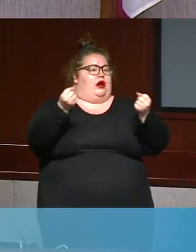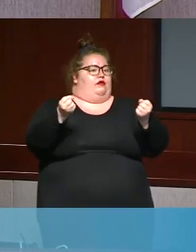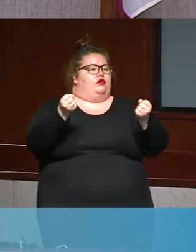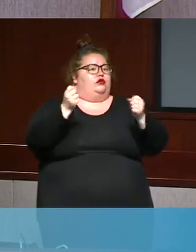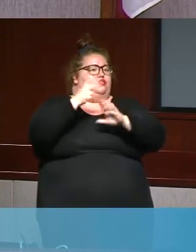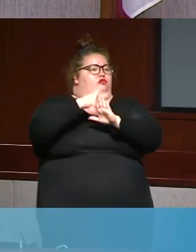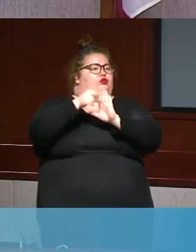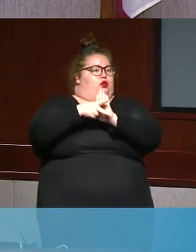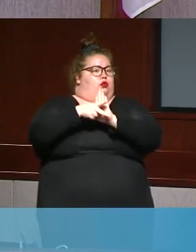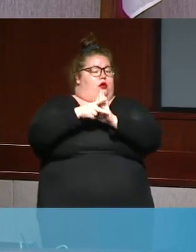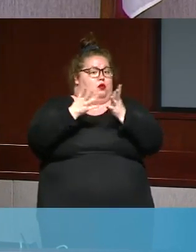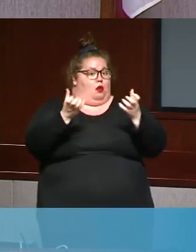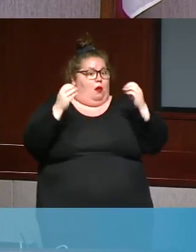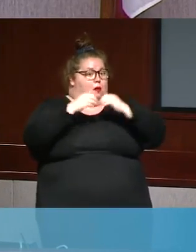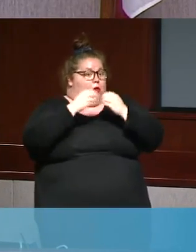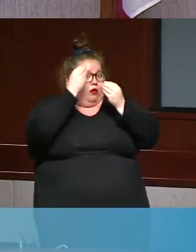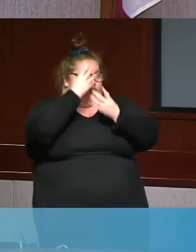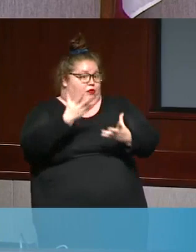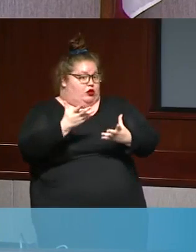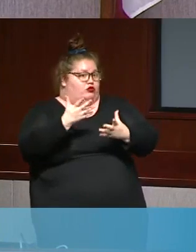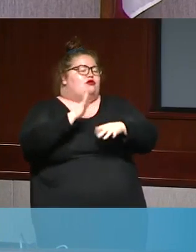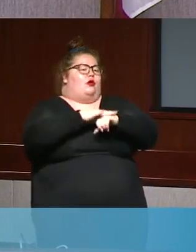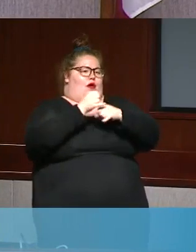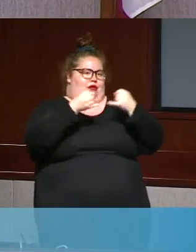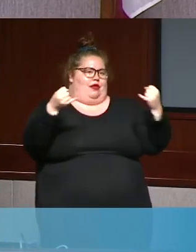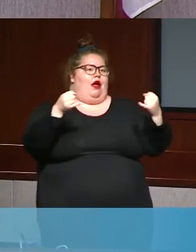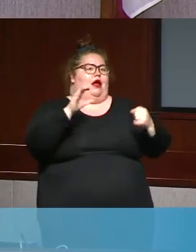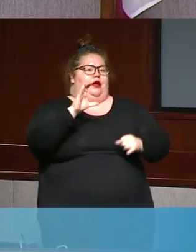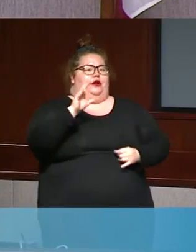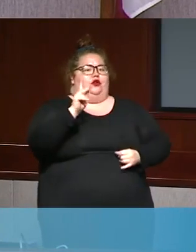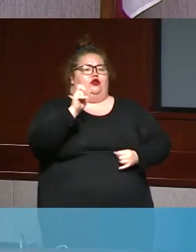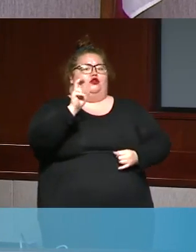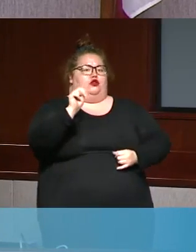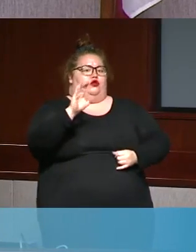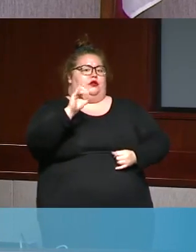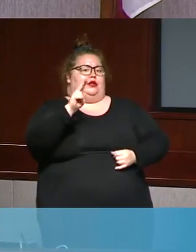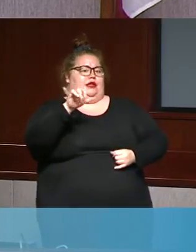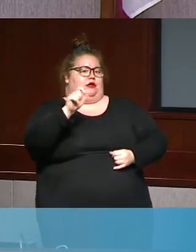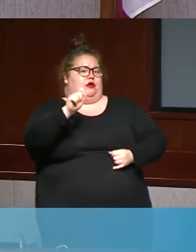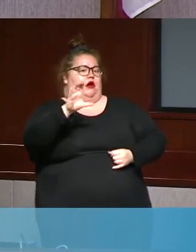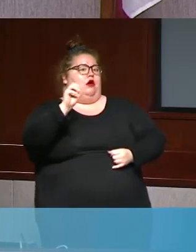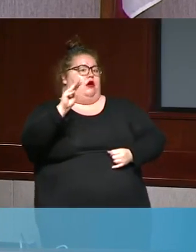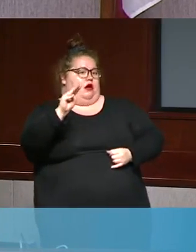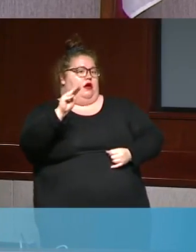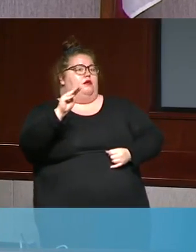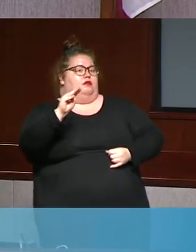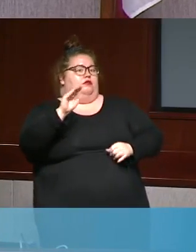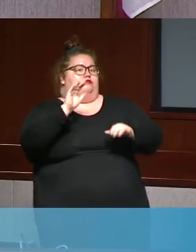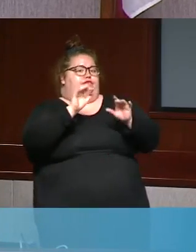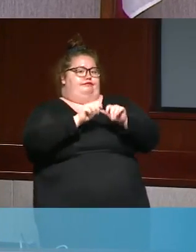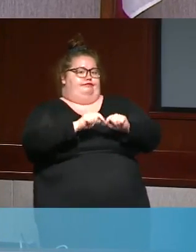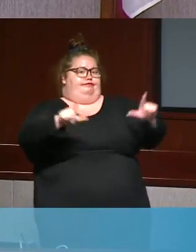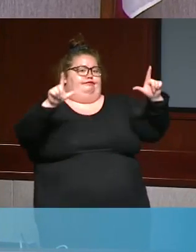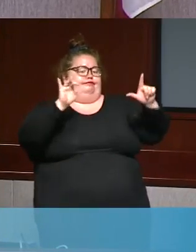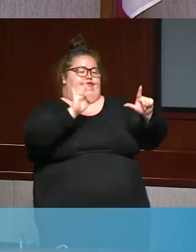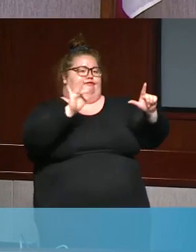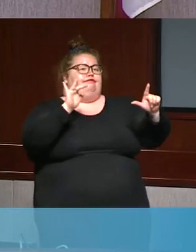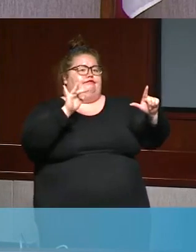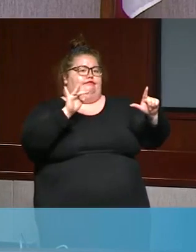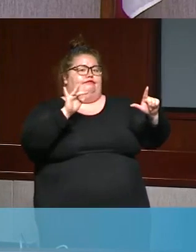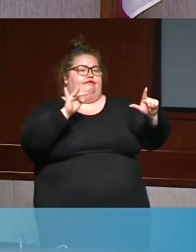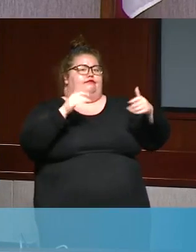this program on the county's website. We are offering streamlined permitting process